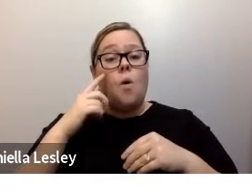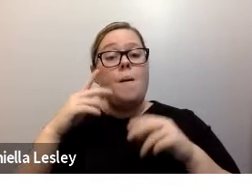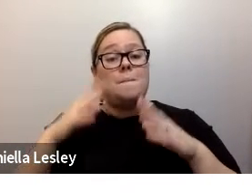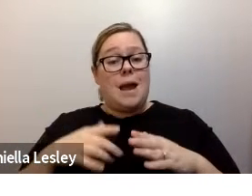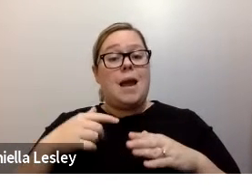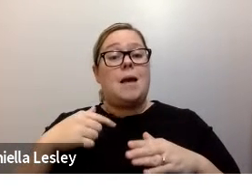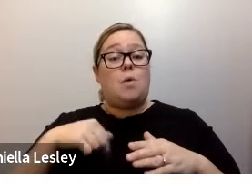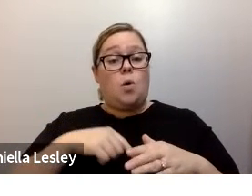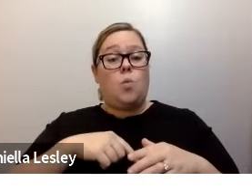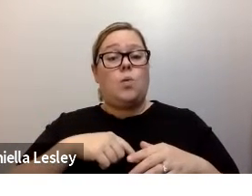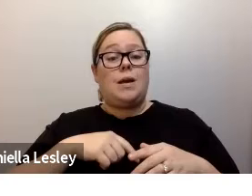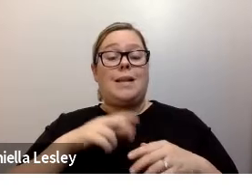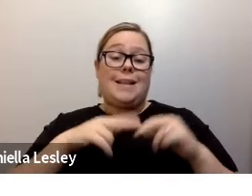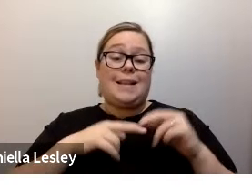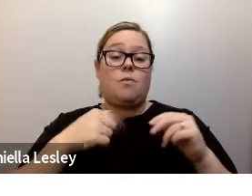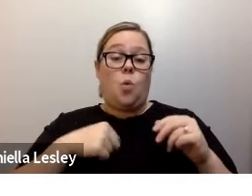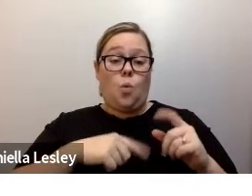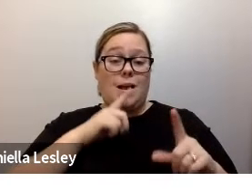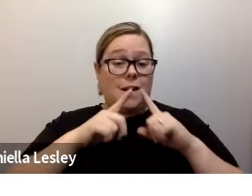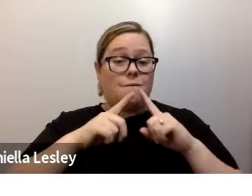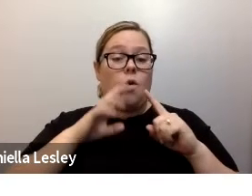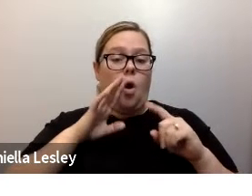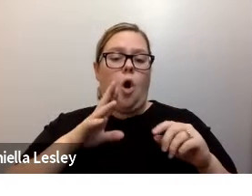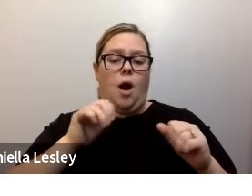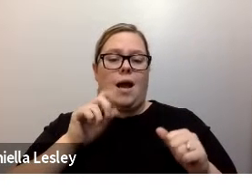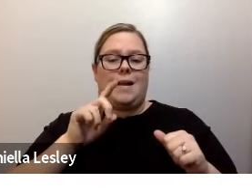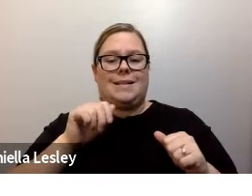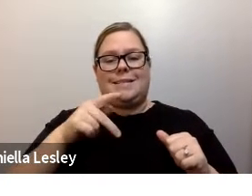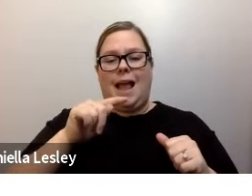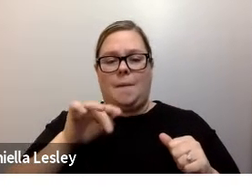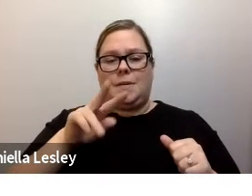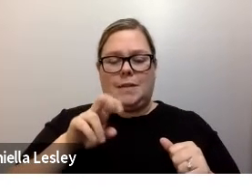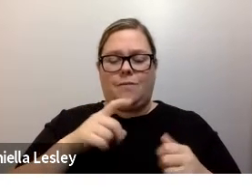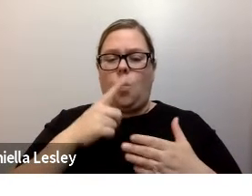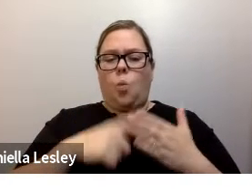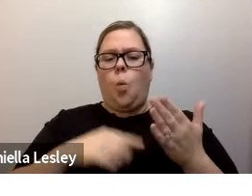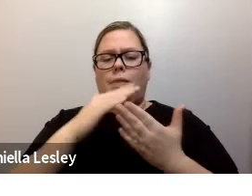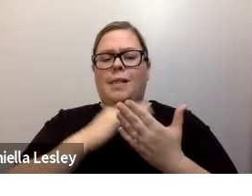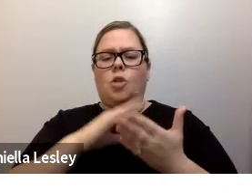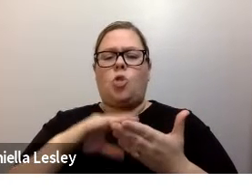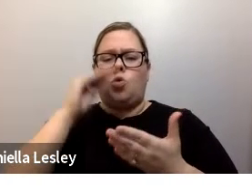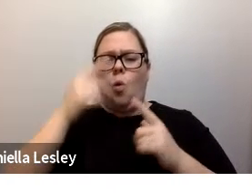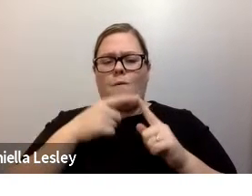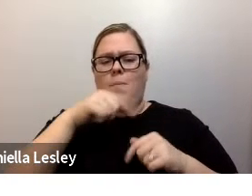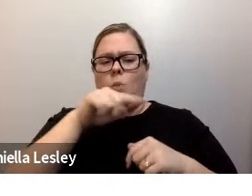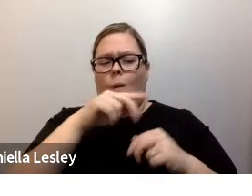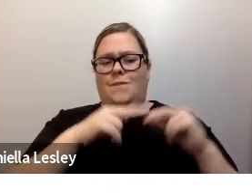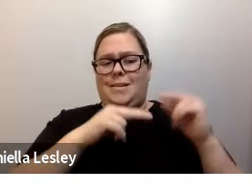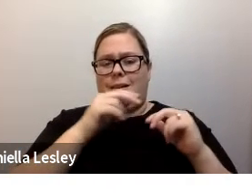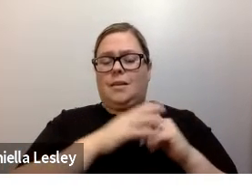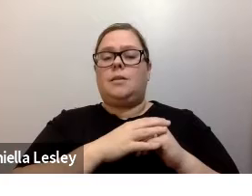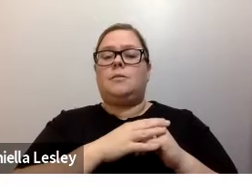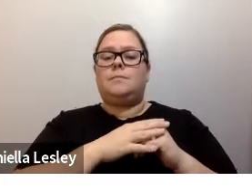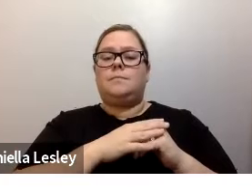interviewing facilities that are adapted. And so what are the lessons learned from those facilities? Just